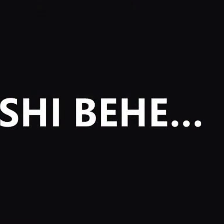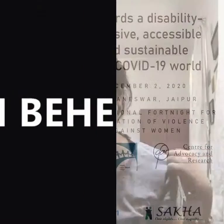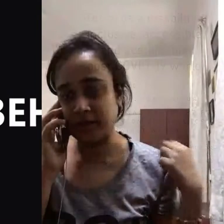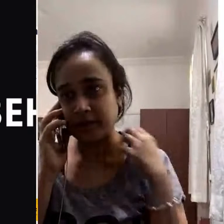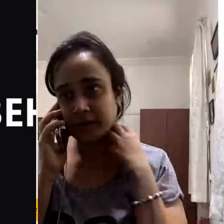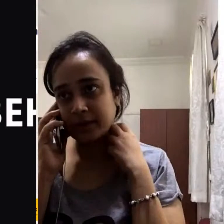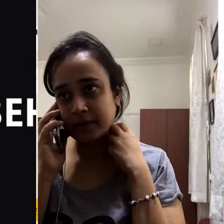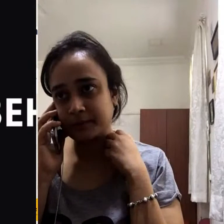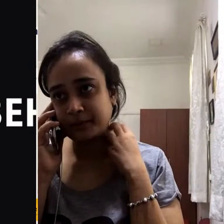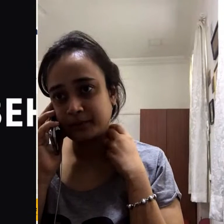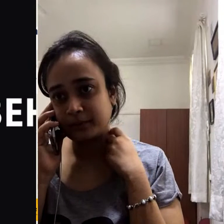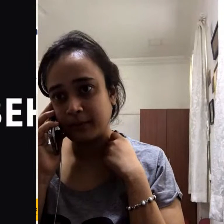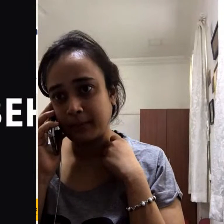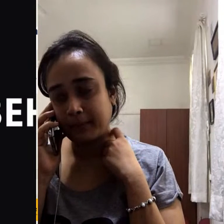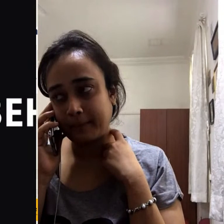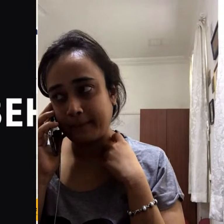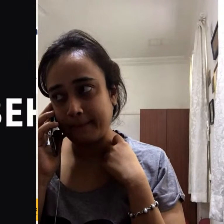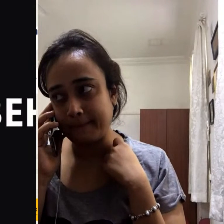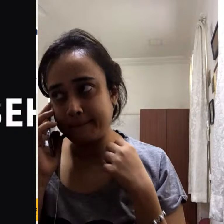okay sir I'll just continue then.